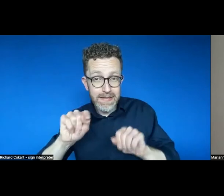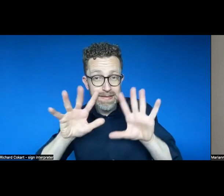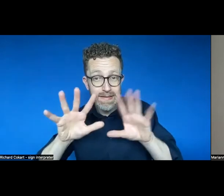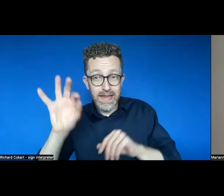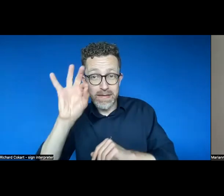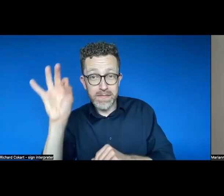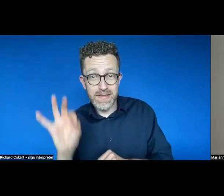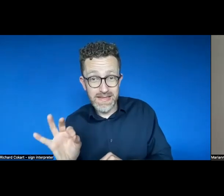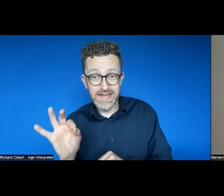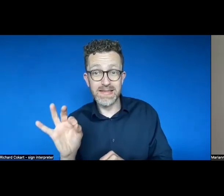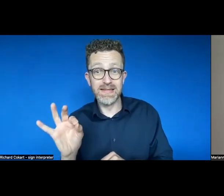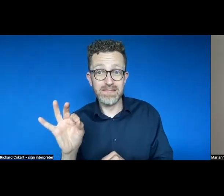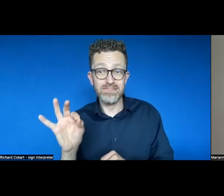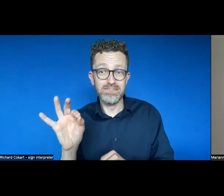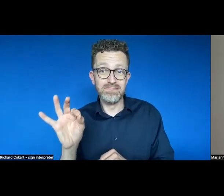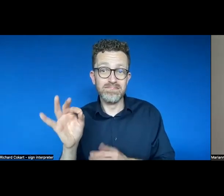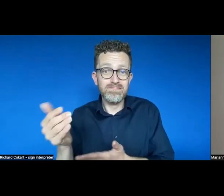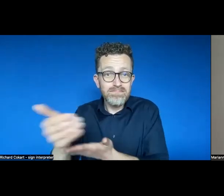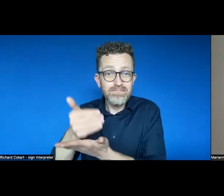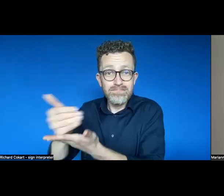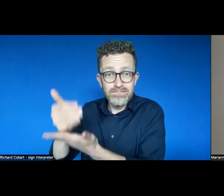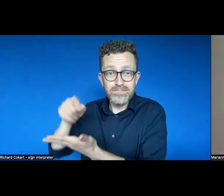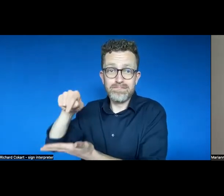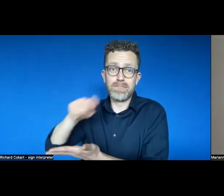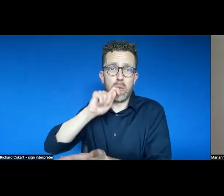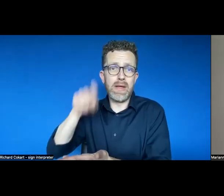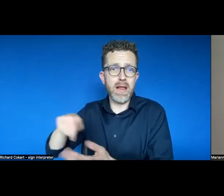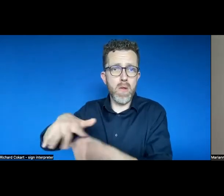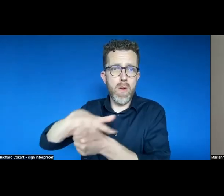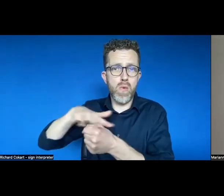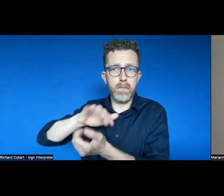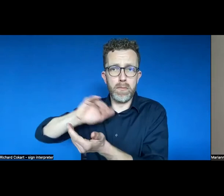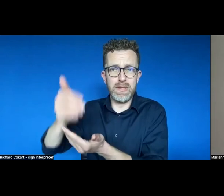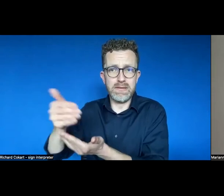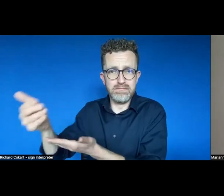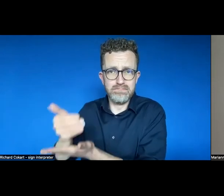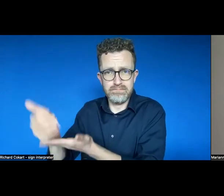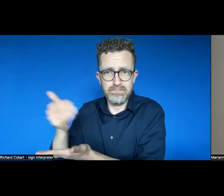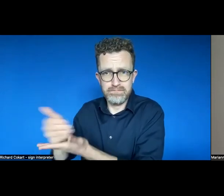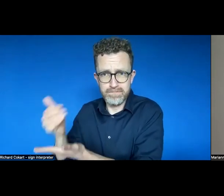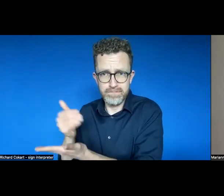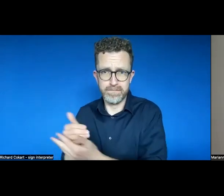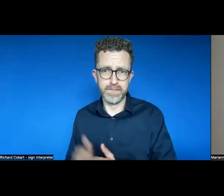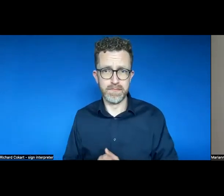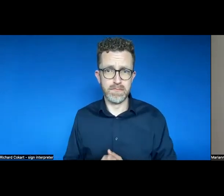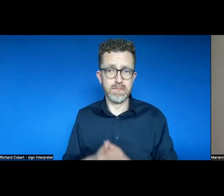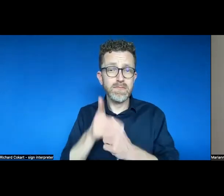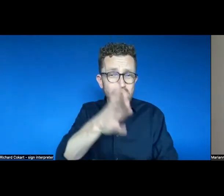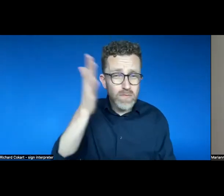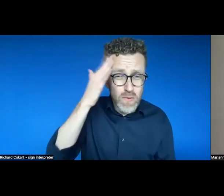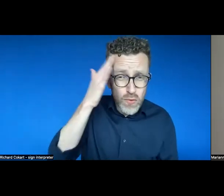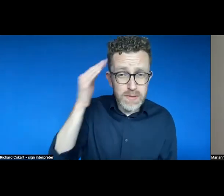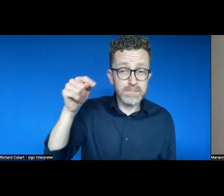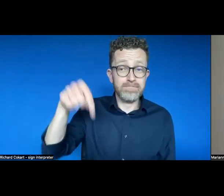As you probably know, in Ukraine there is no state financing. So from the central budget, it